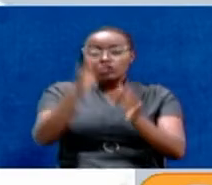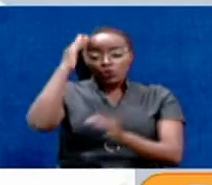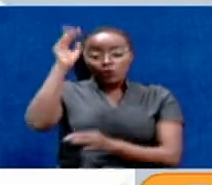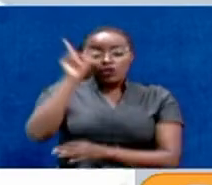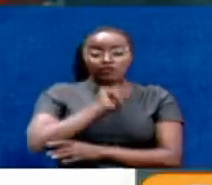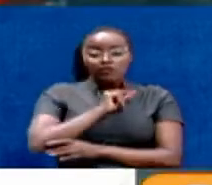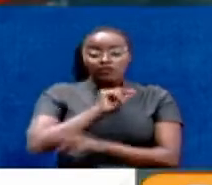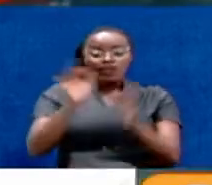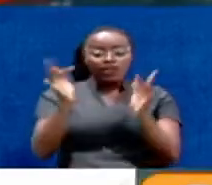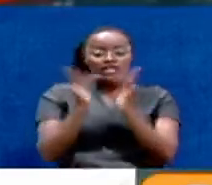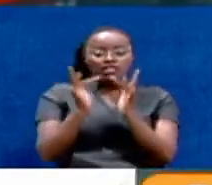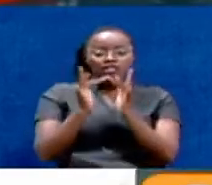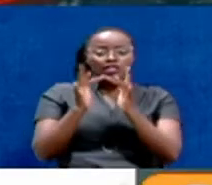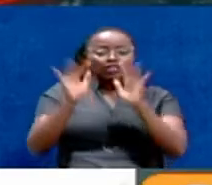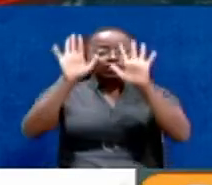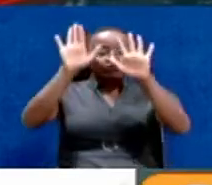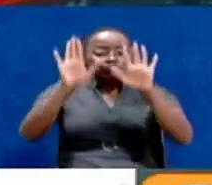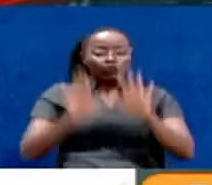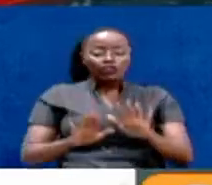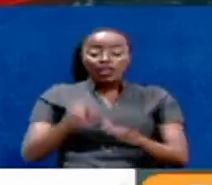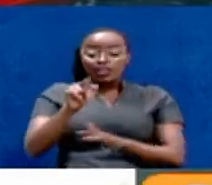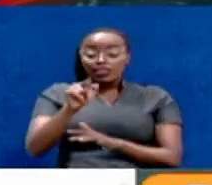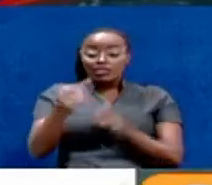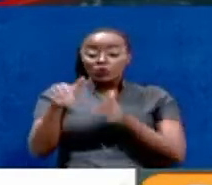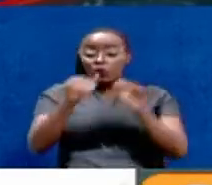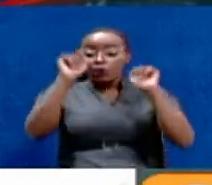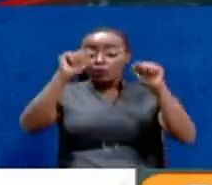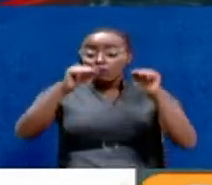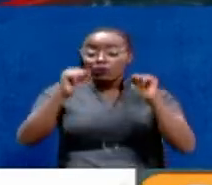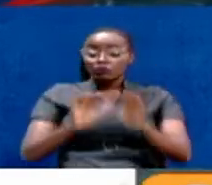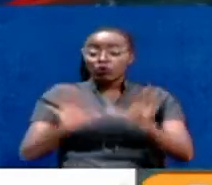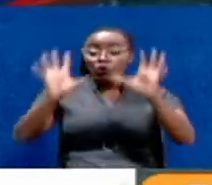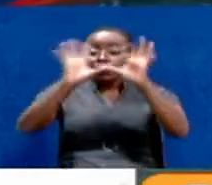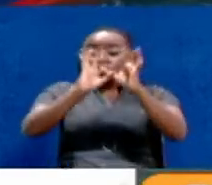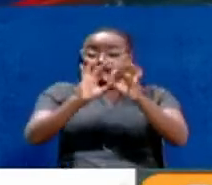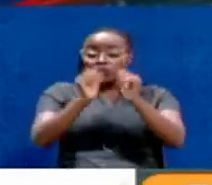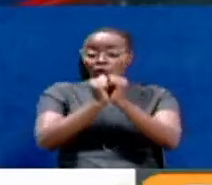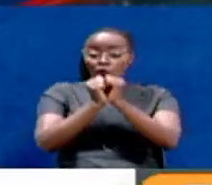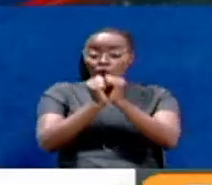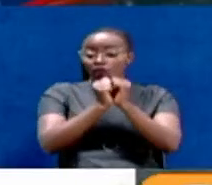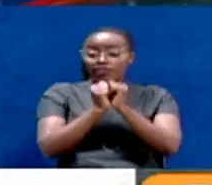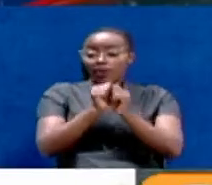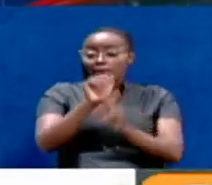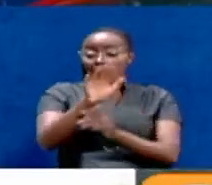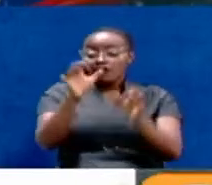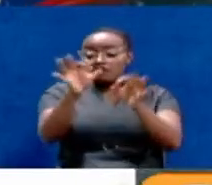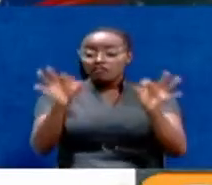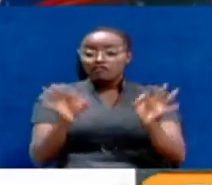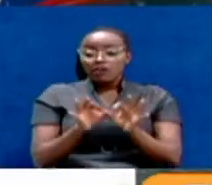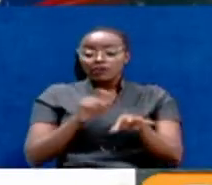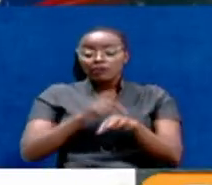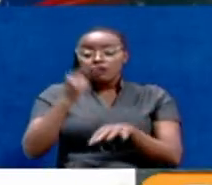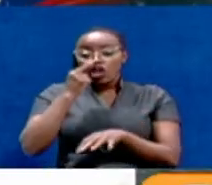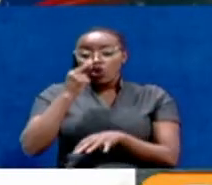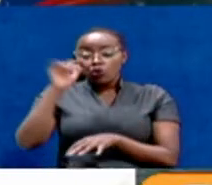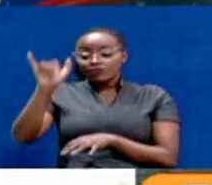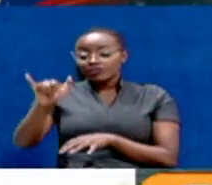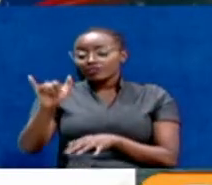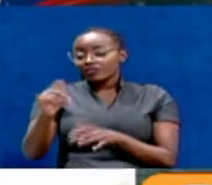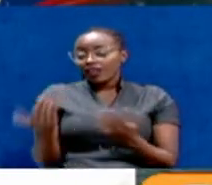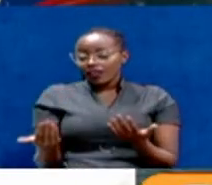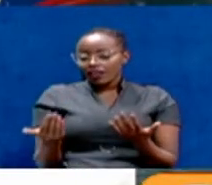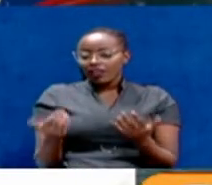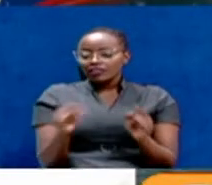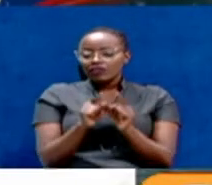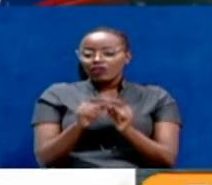know, internet is very important. That's the only way they can connect with their families home and with their friends.